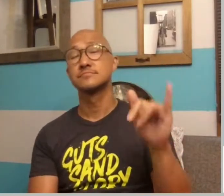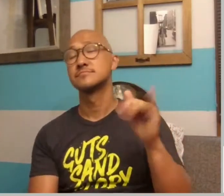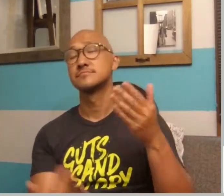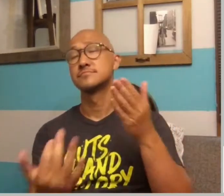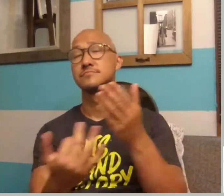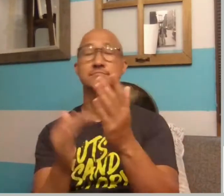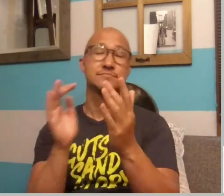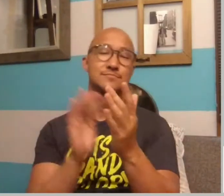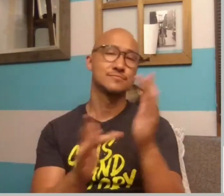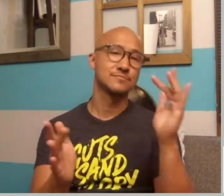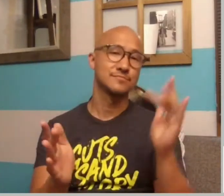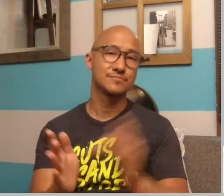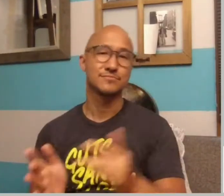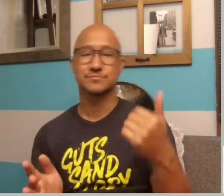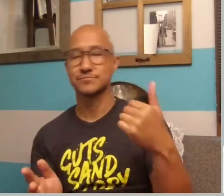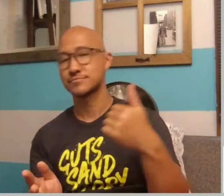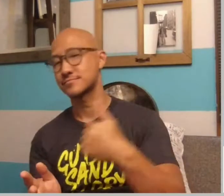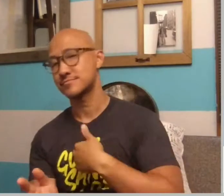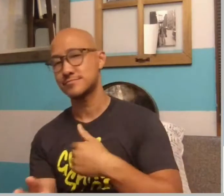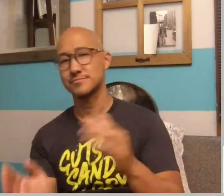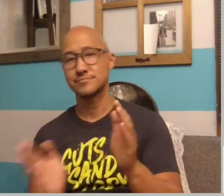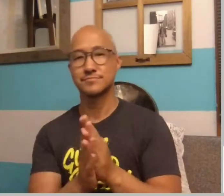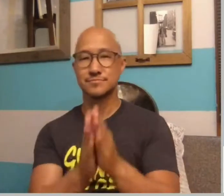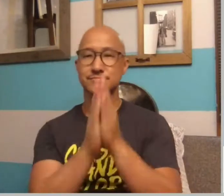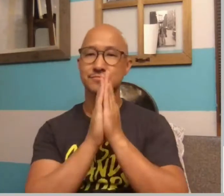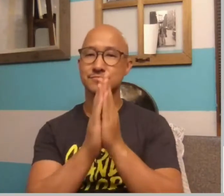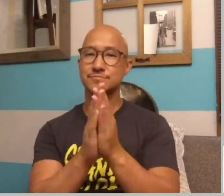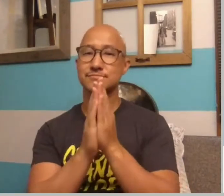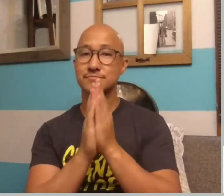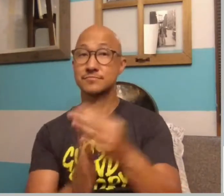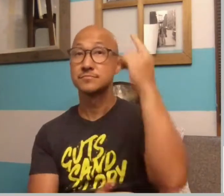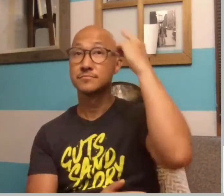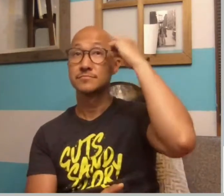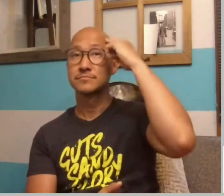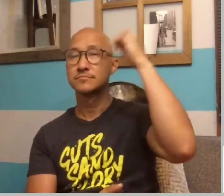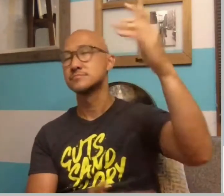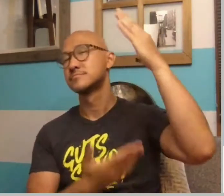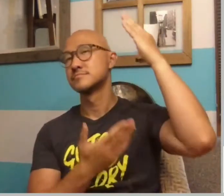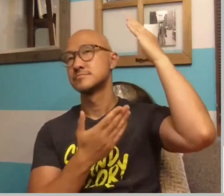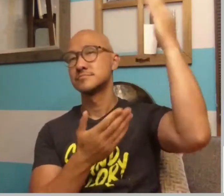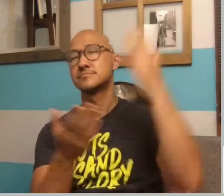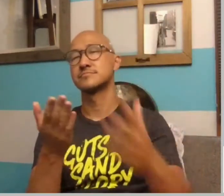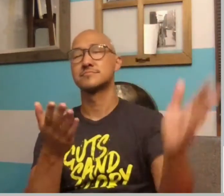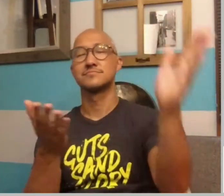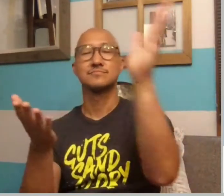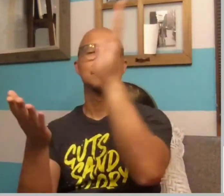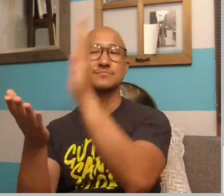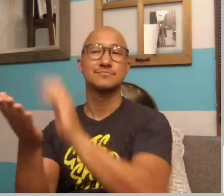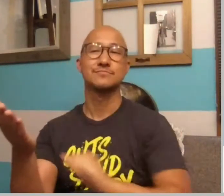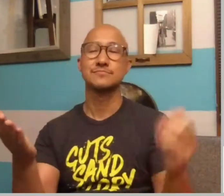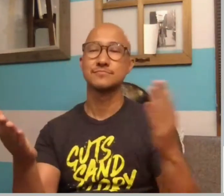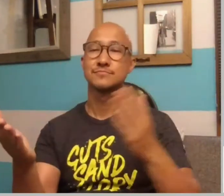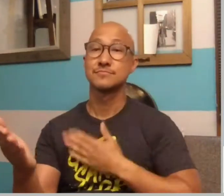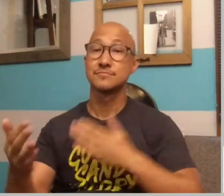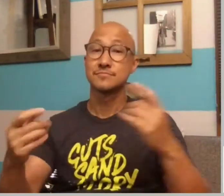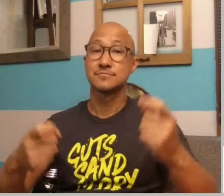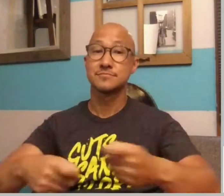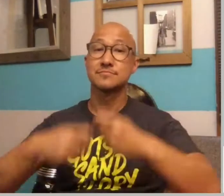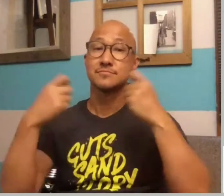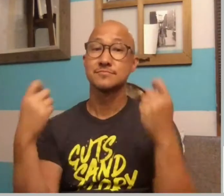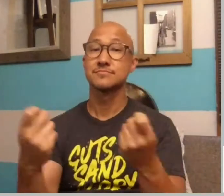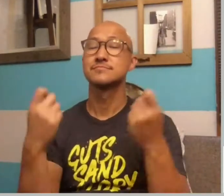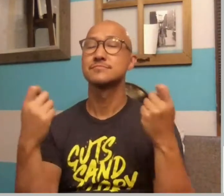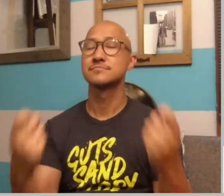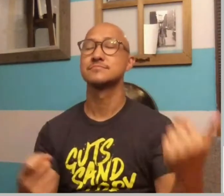Jesus Christ, I'm praying today because he's taken all my sins away. And